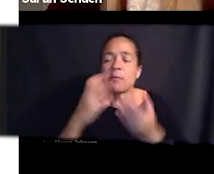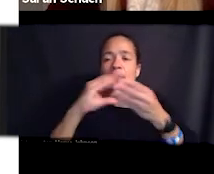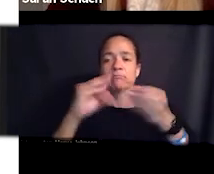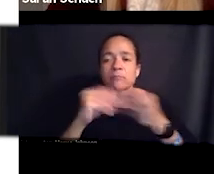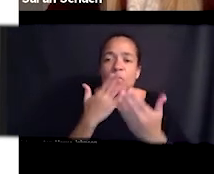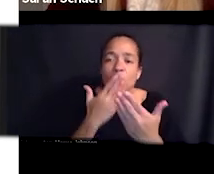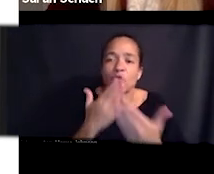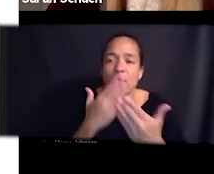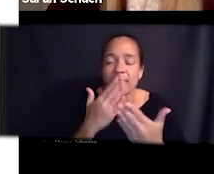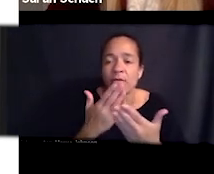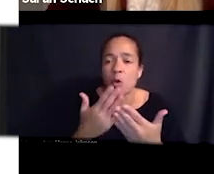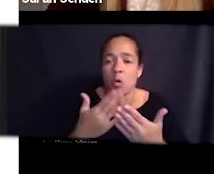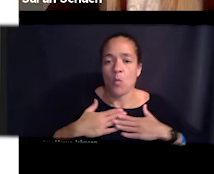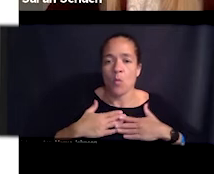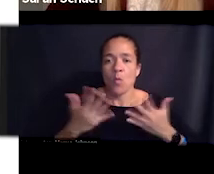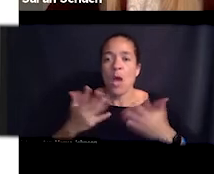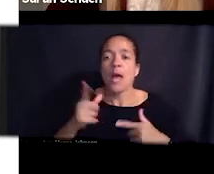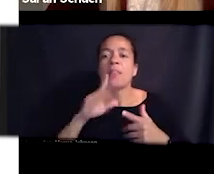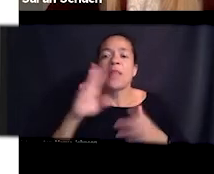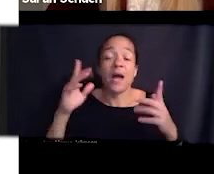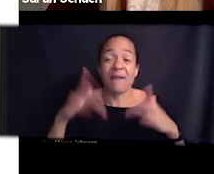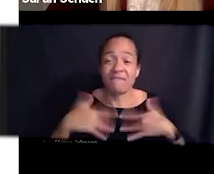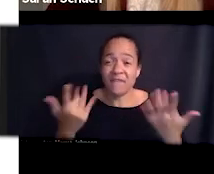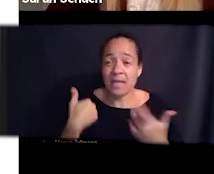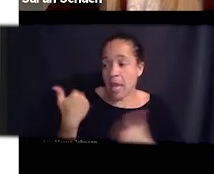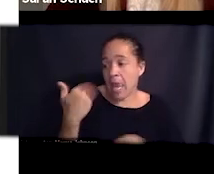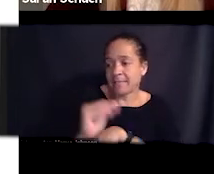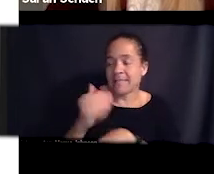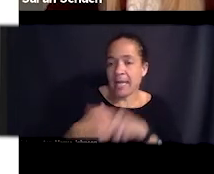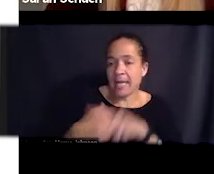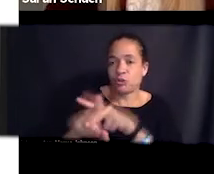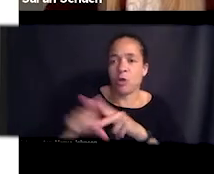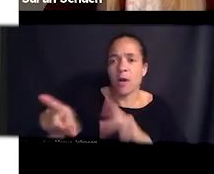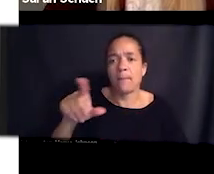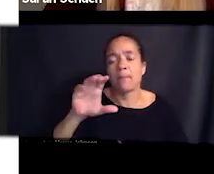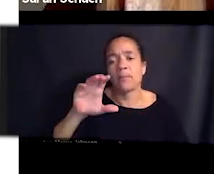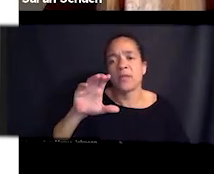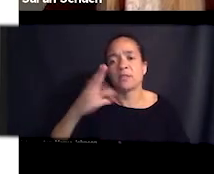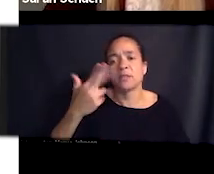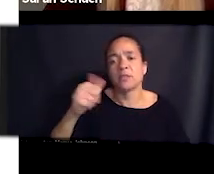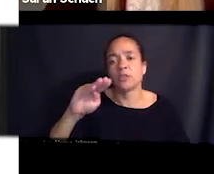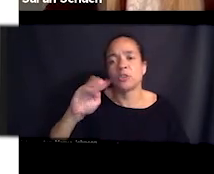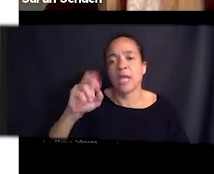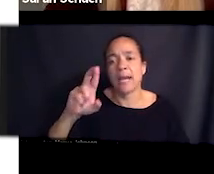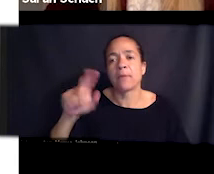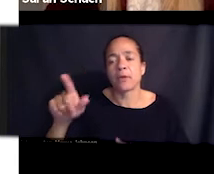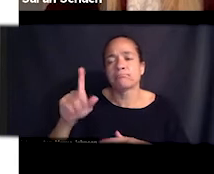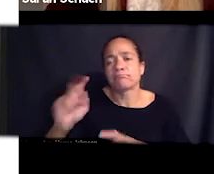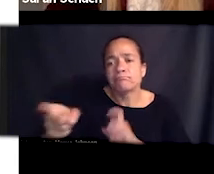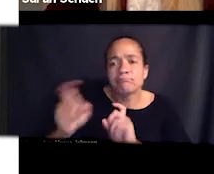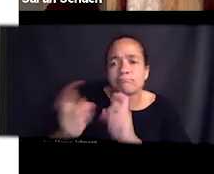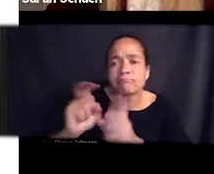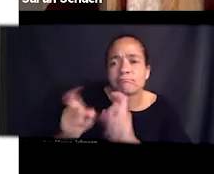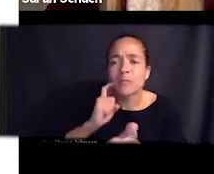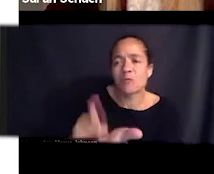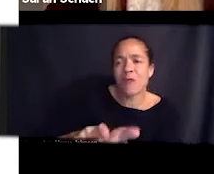last night, Art of Achievement Awards, put on by the Chamber. They did an amazing job recognizing people that are working every day